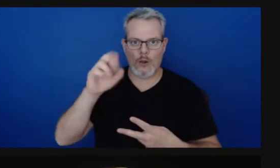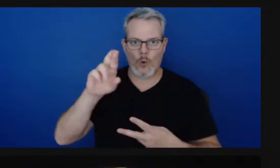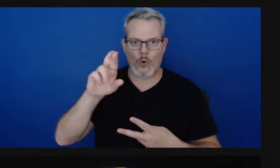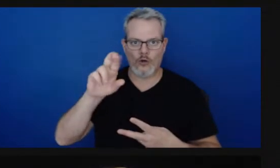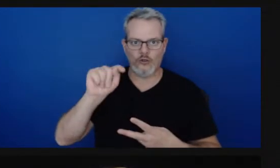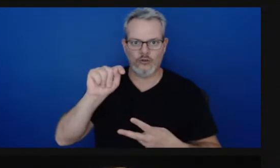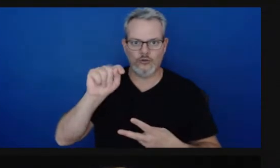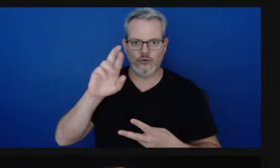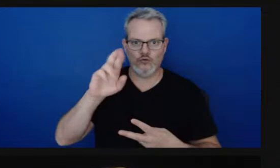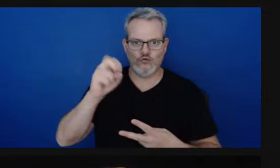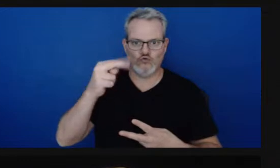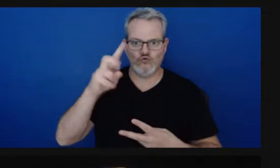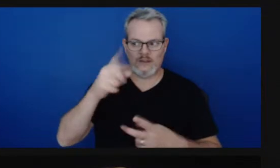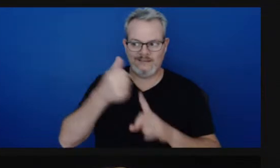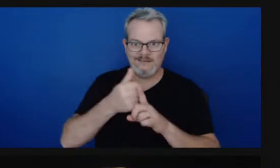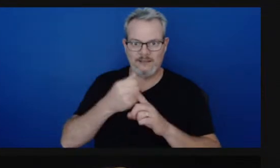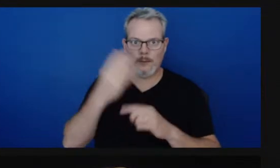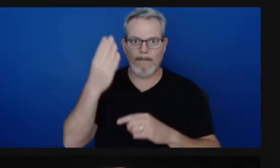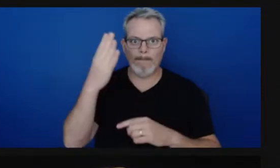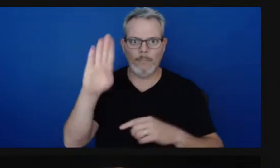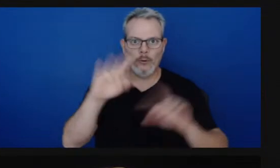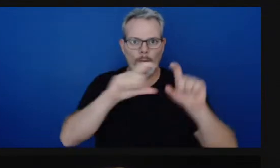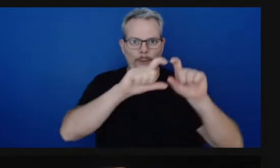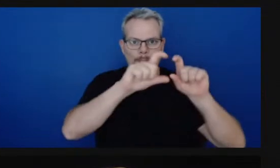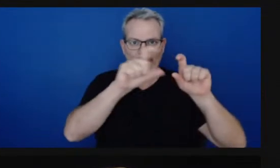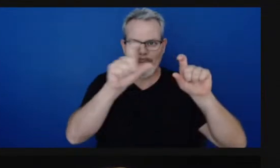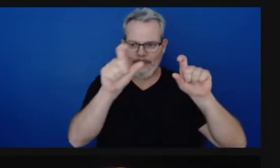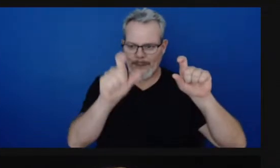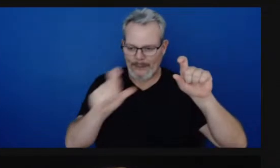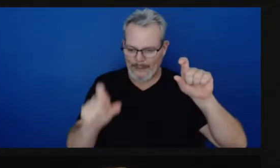here. Most of the volcanoes on the west side fall into this Loa trend.